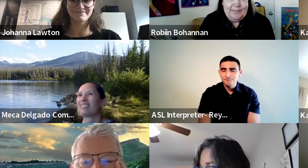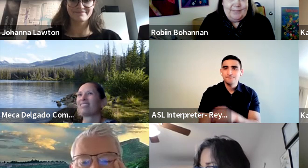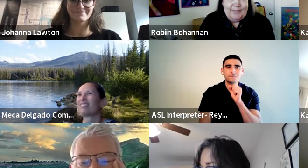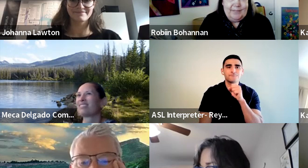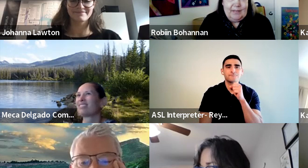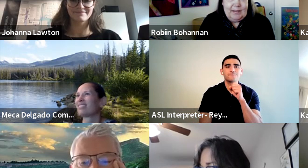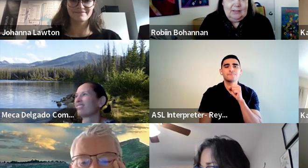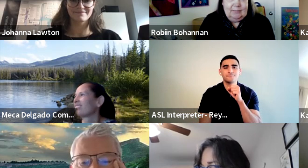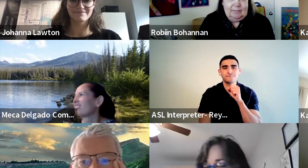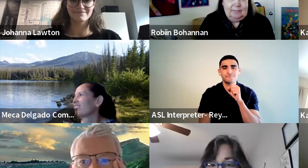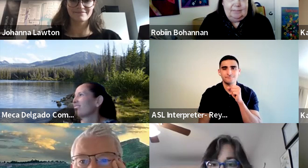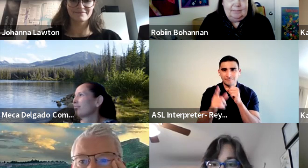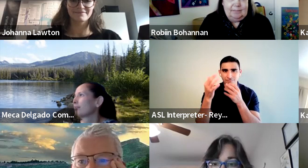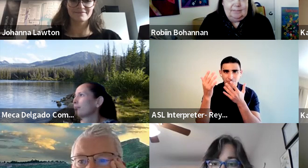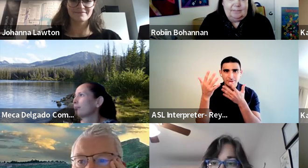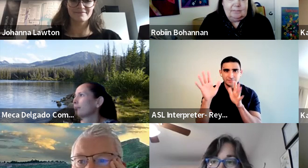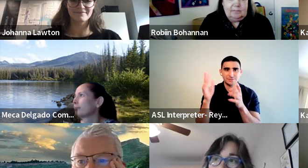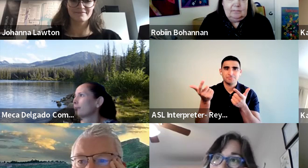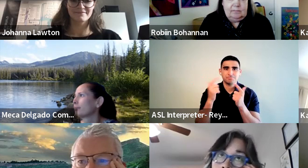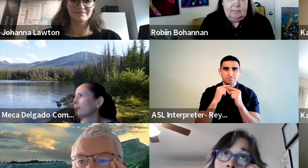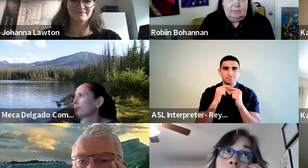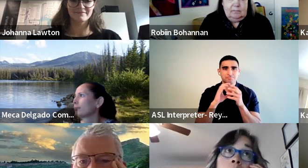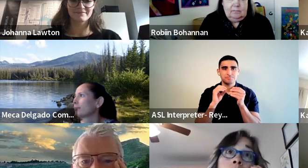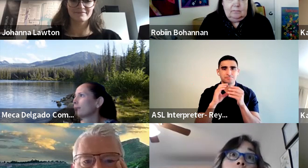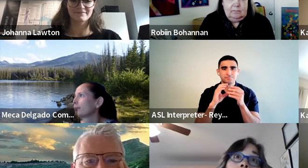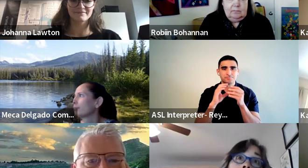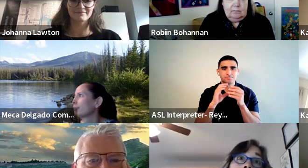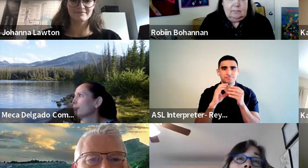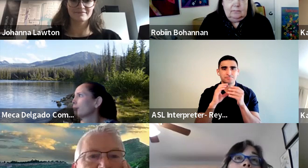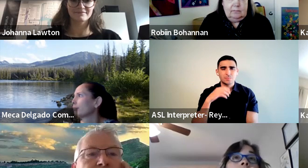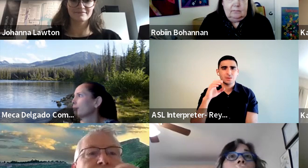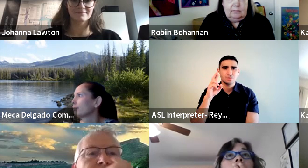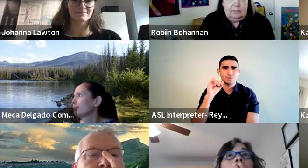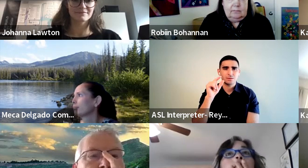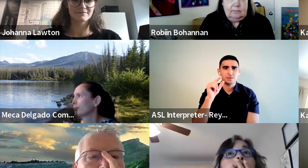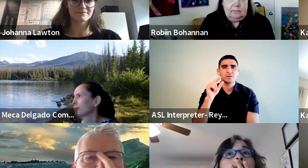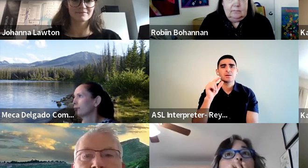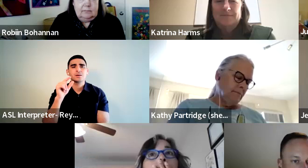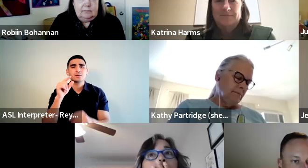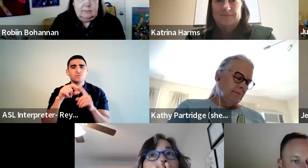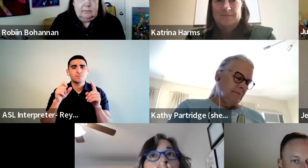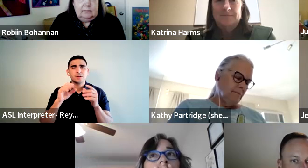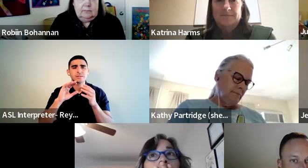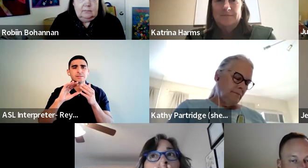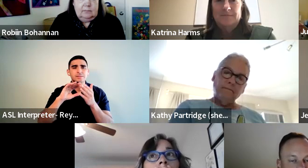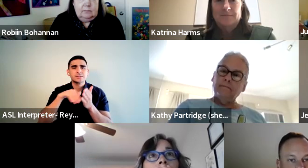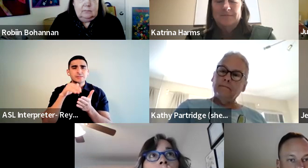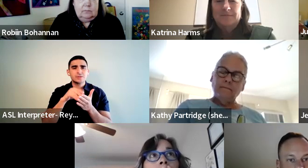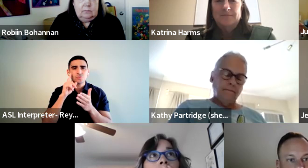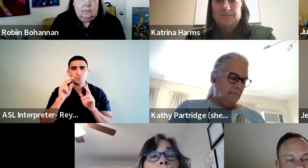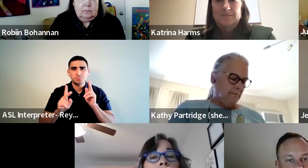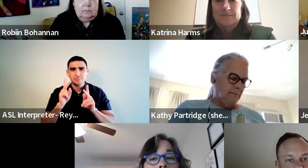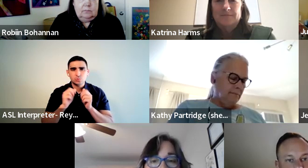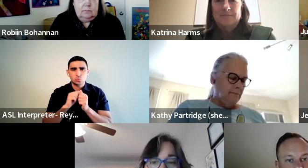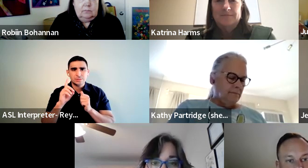waiting for you to finish. Thank you, Katrina. Hi, everyone. I'm Craig with Center for People with Disabilities. And just to kind of continue